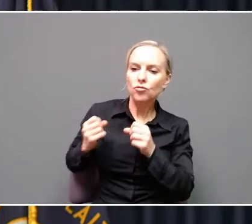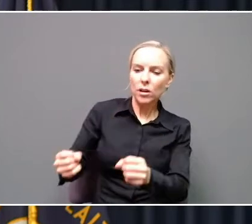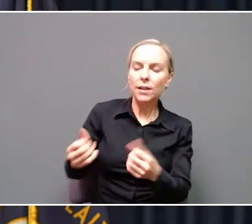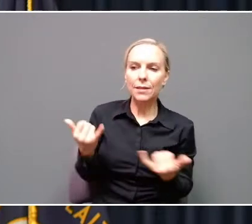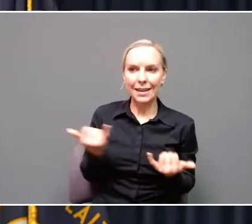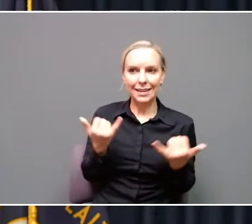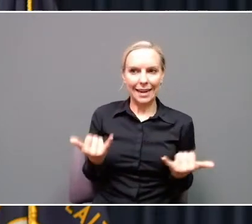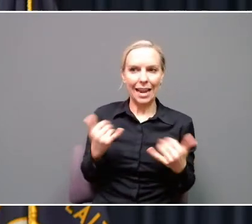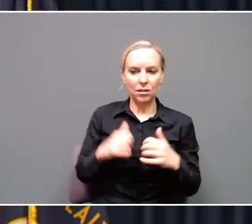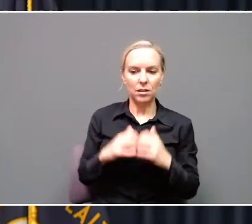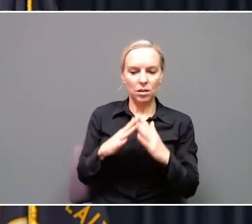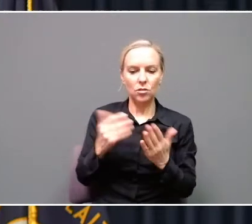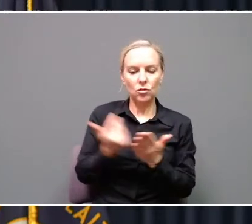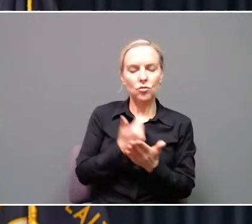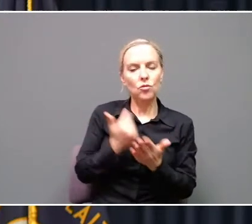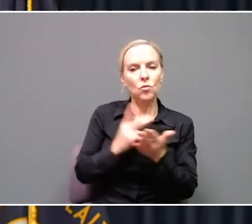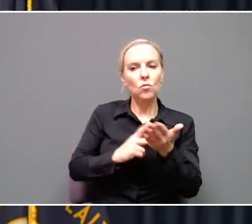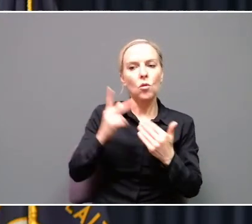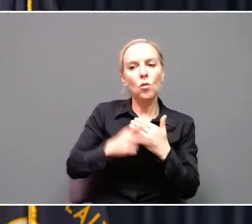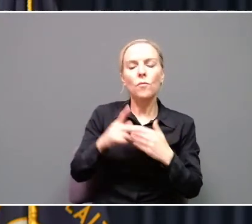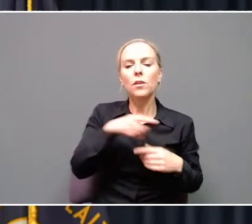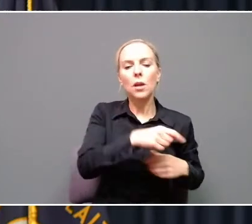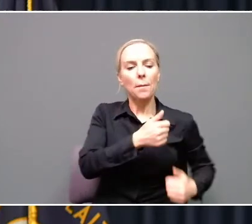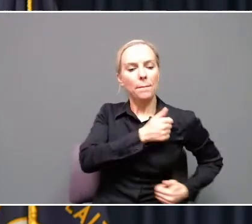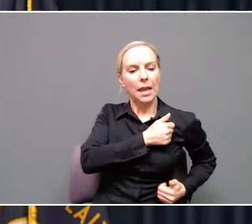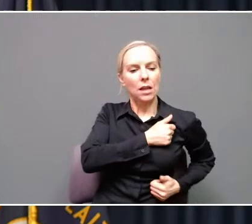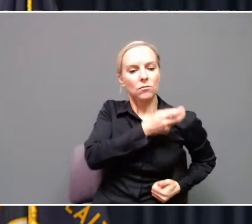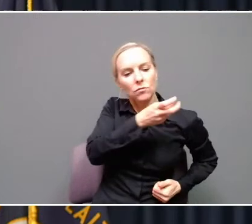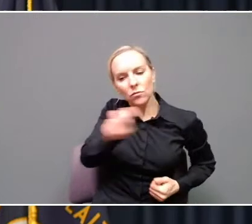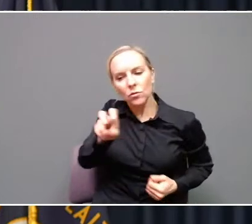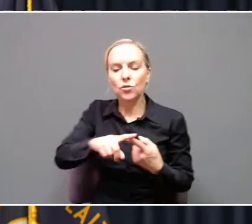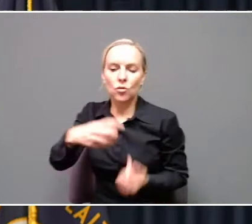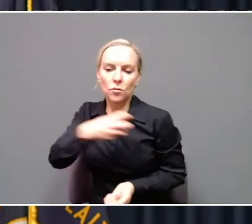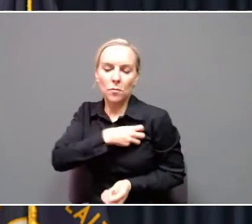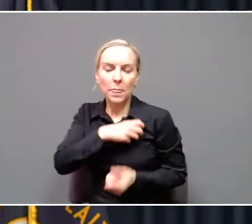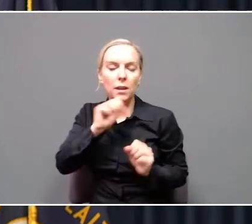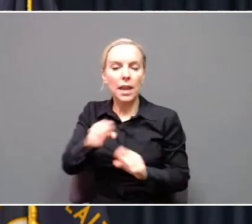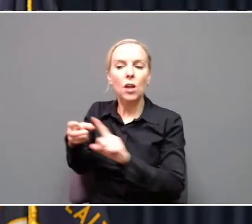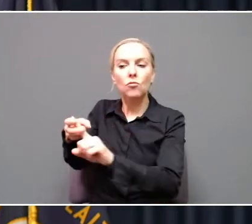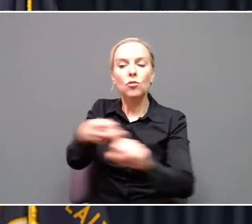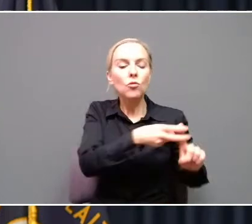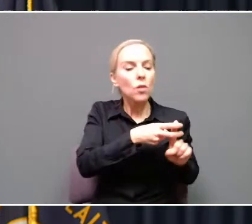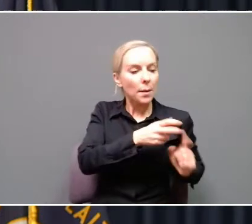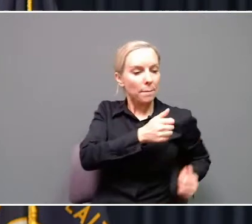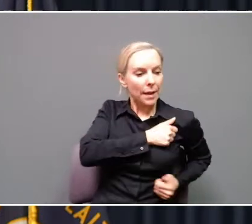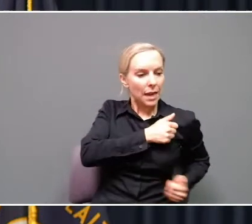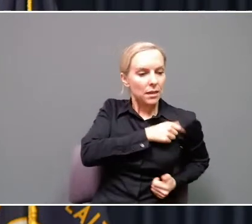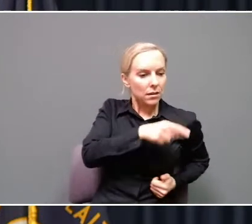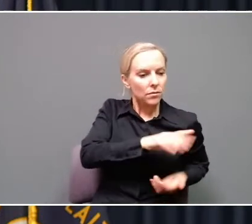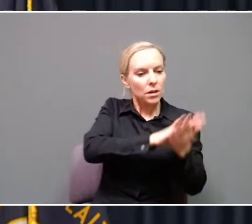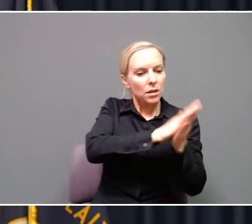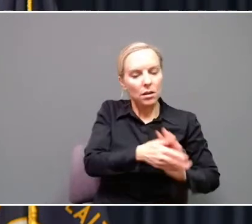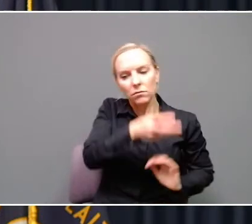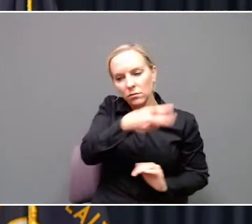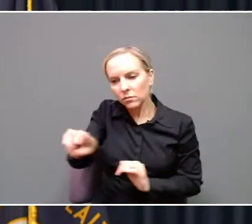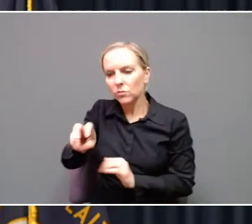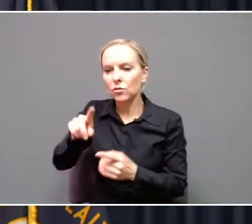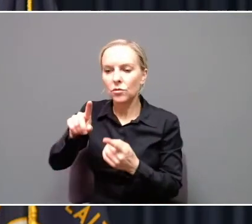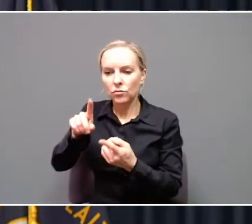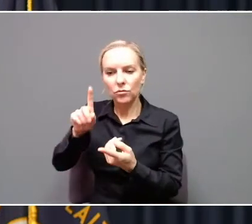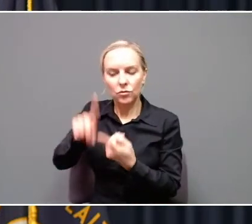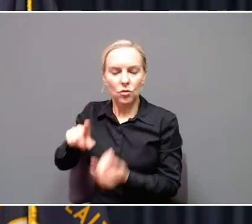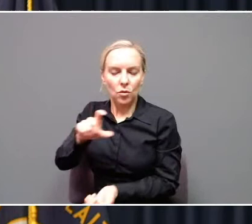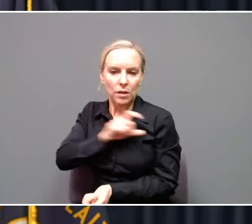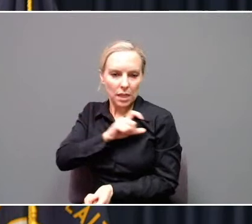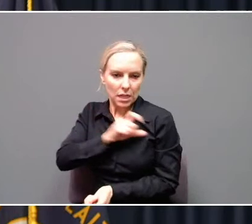called Military to Law Enforcement, where we're able to recruit our military heroes into law enforcement and provide these agencies with